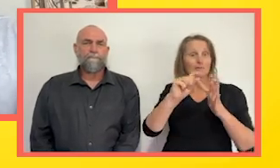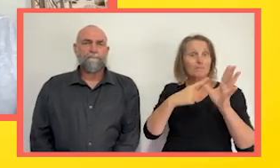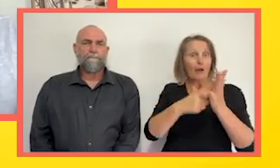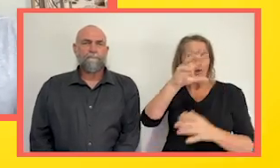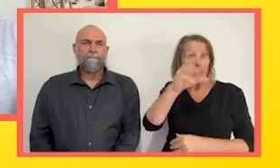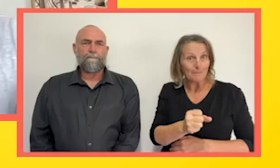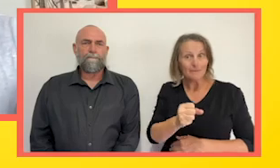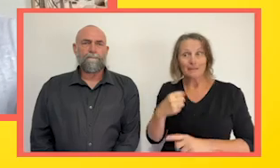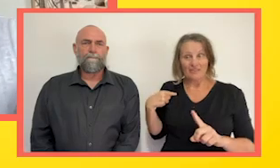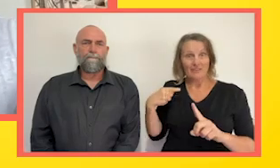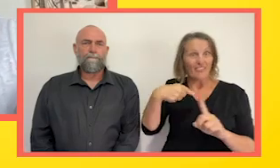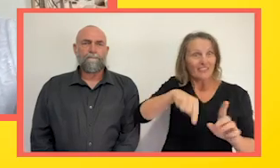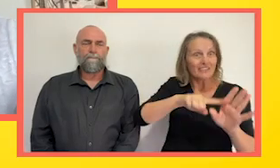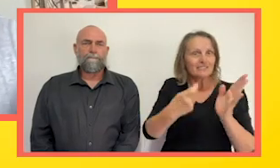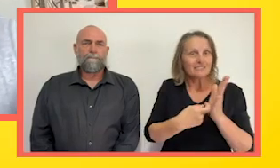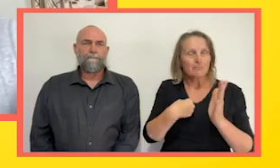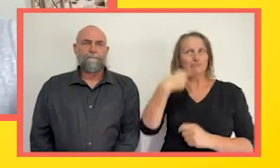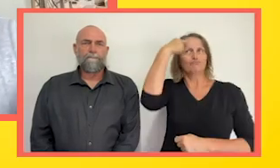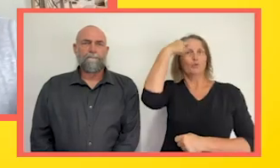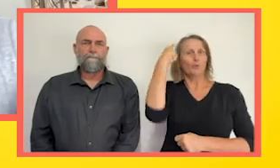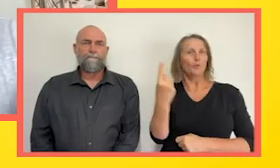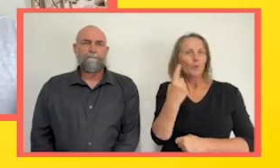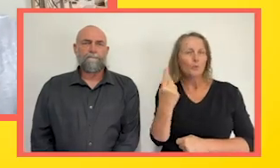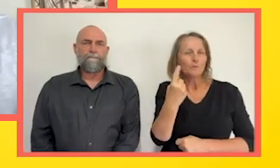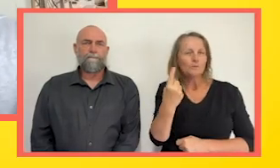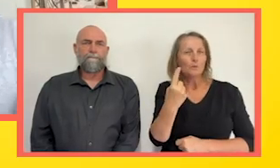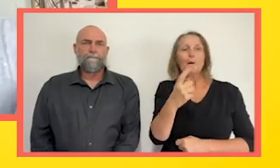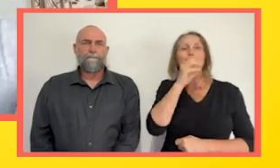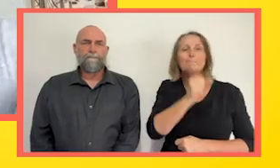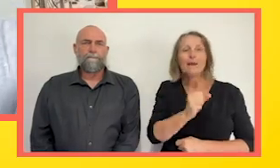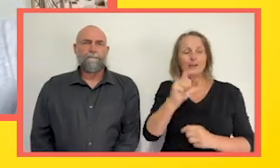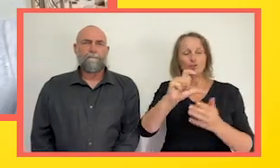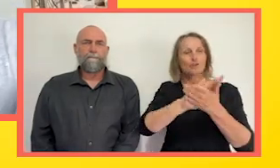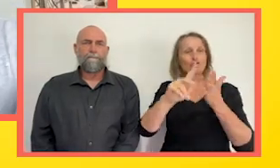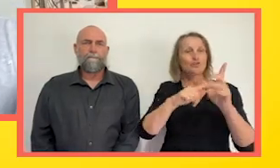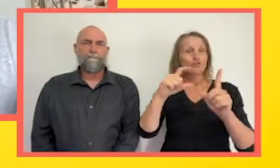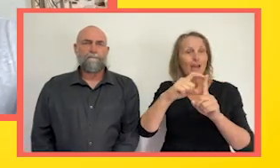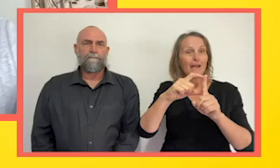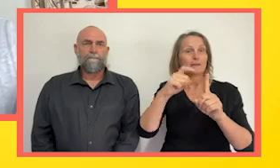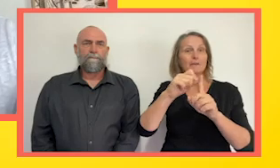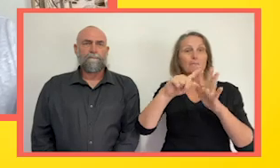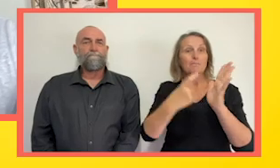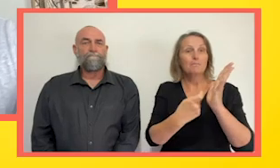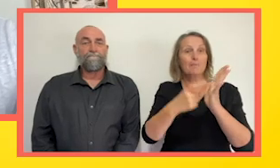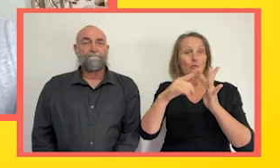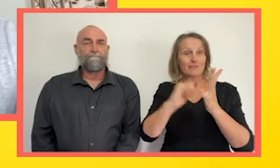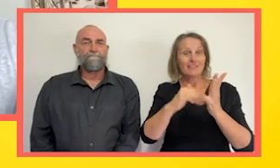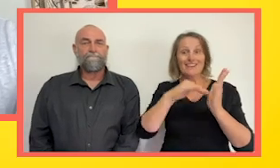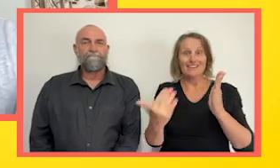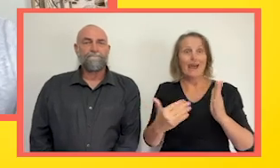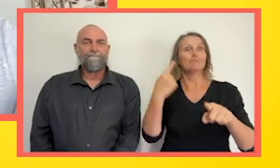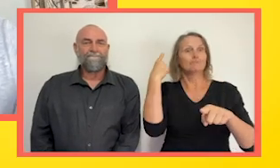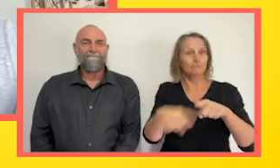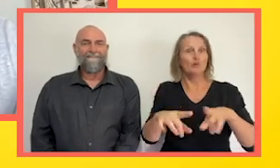start of season 3. But one stands out in my mind, and that is the great man, Chad Perris, who is officially Australia's